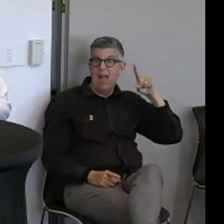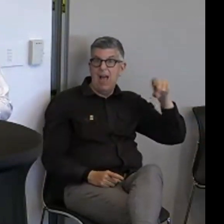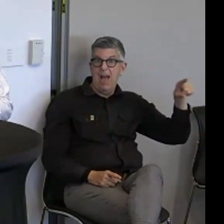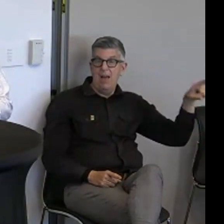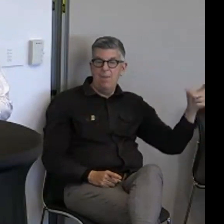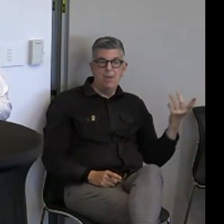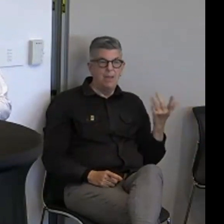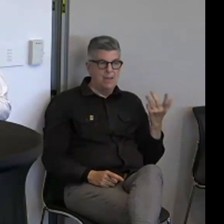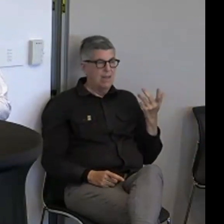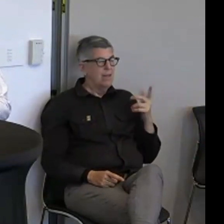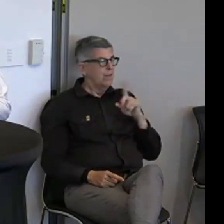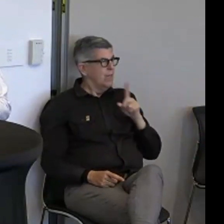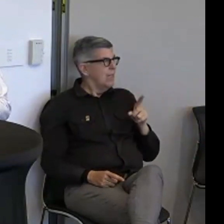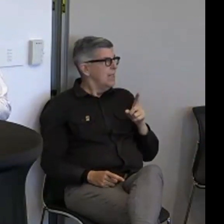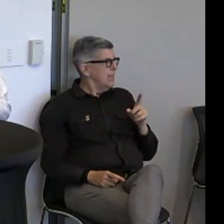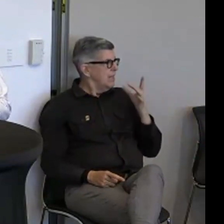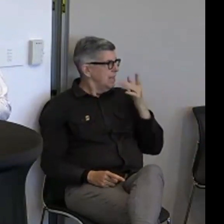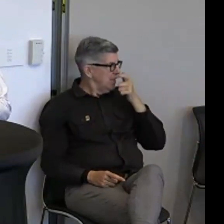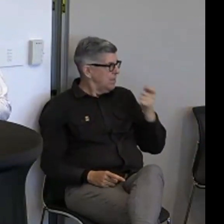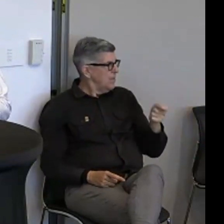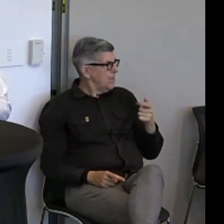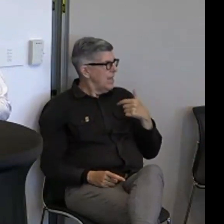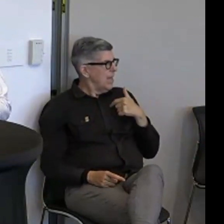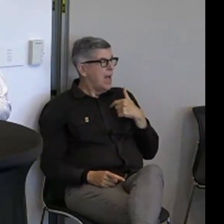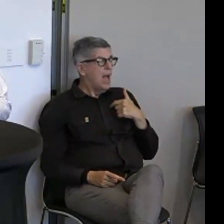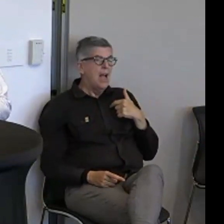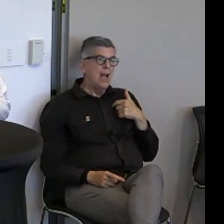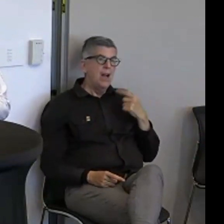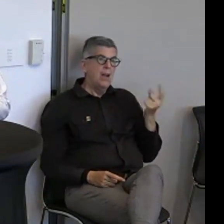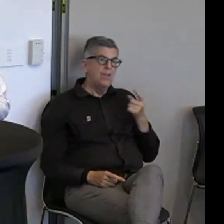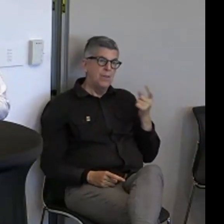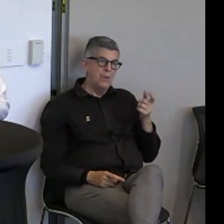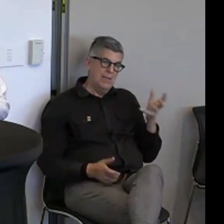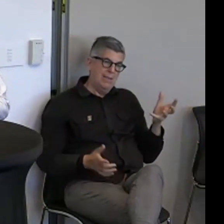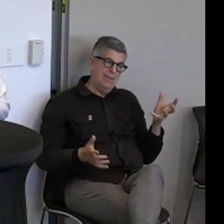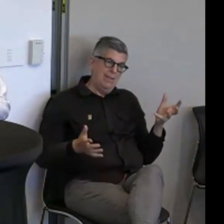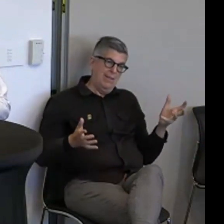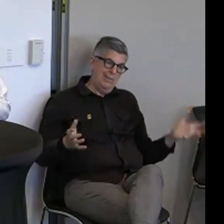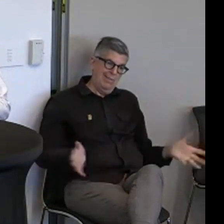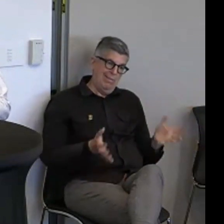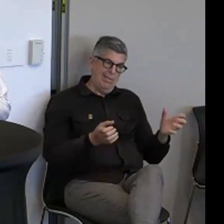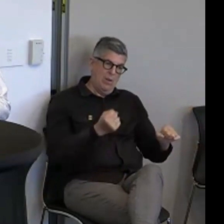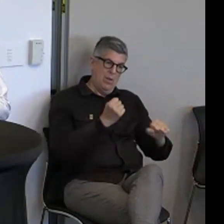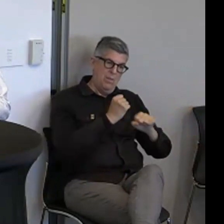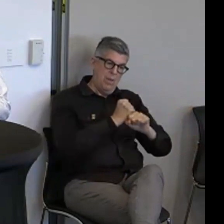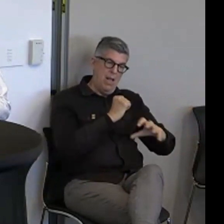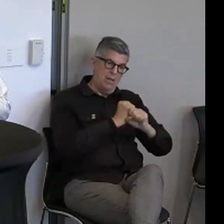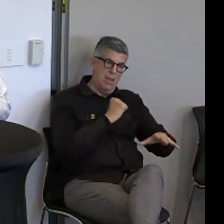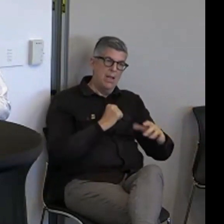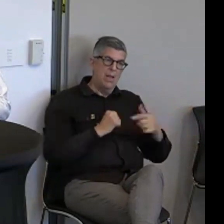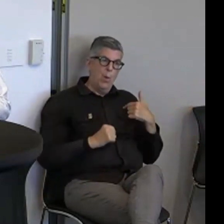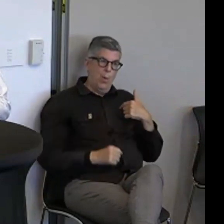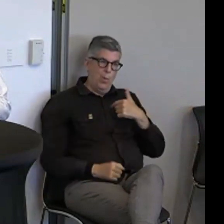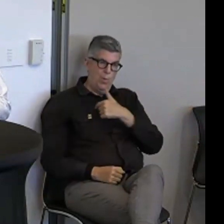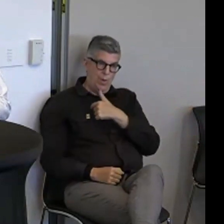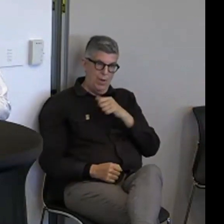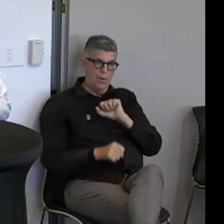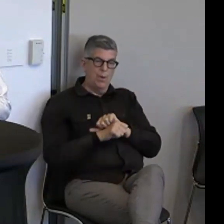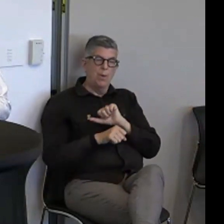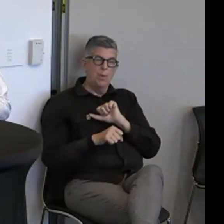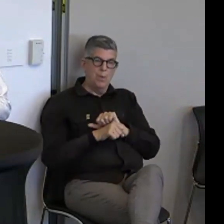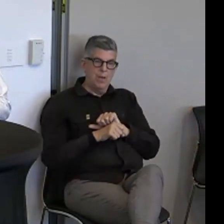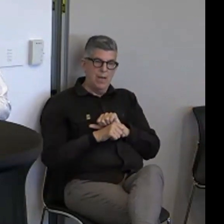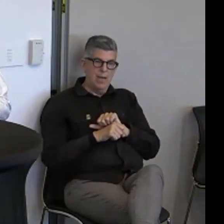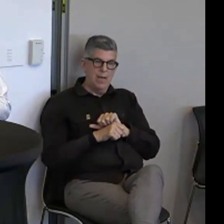field and stuff like that. But I actually wanted to do a little shameless plug and say that we are working on getting